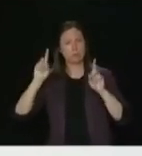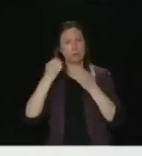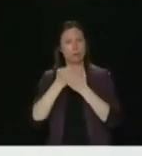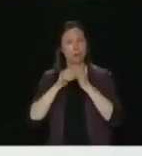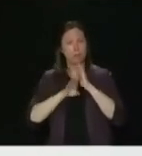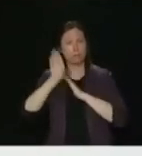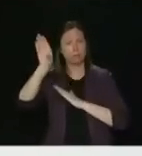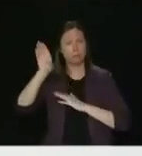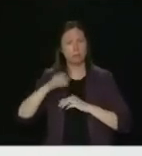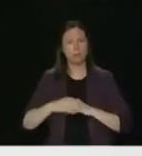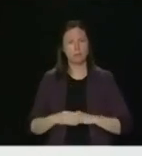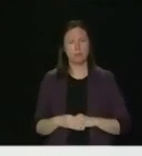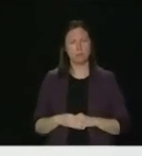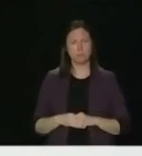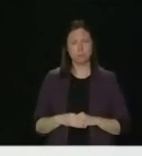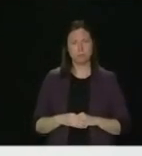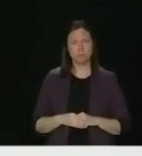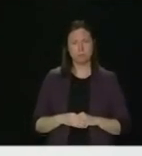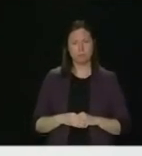and